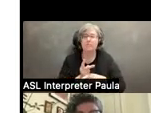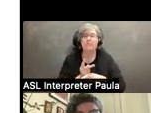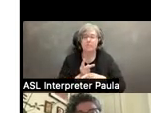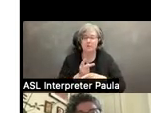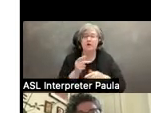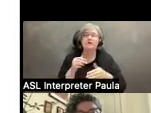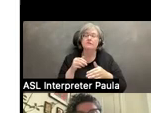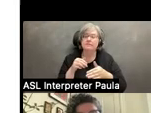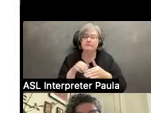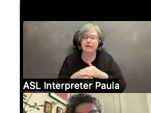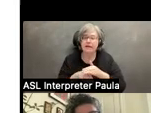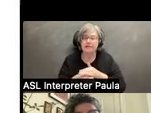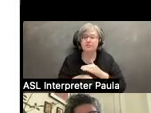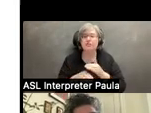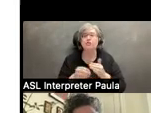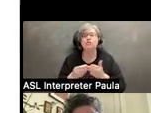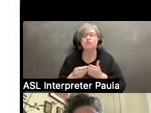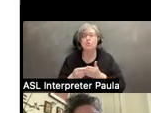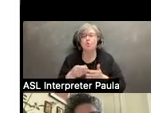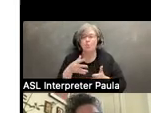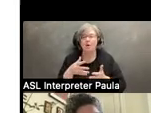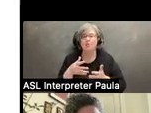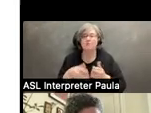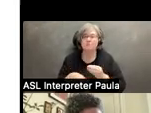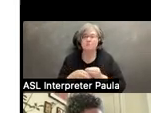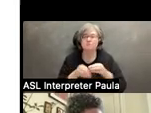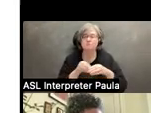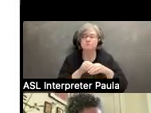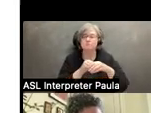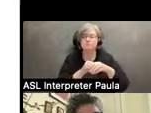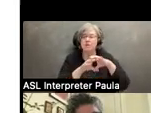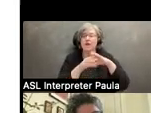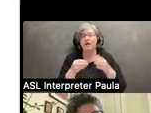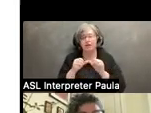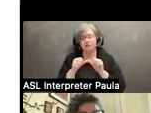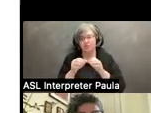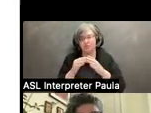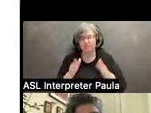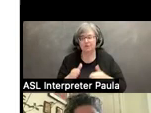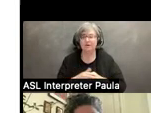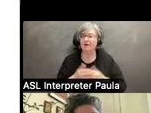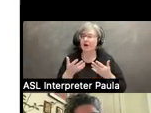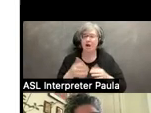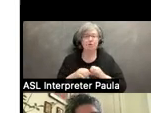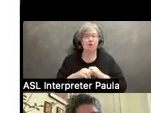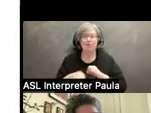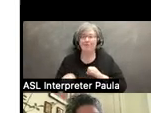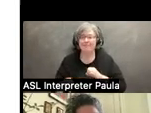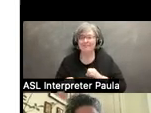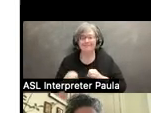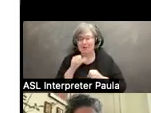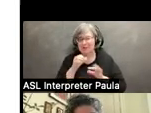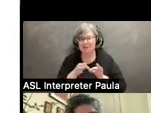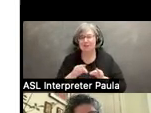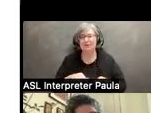true pathways to wealth building opportunities and permanent housing. And without any more delays, I'm going to turn